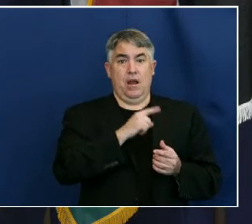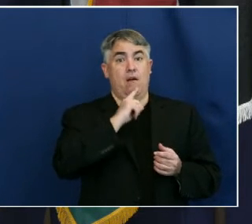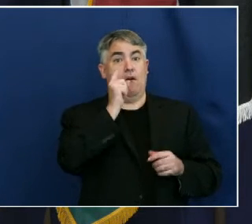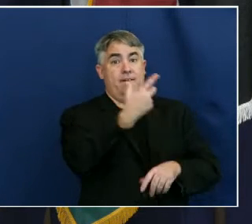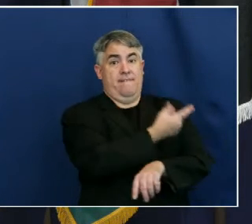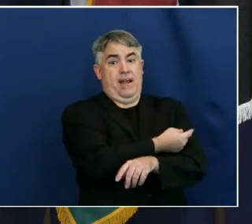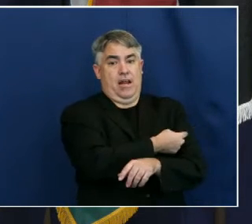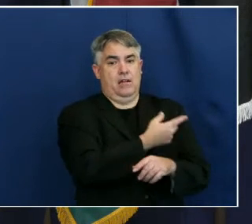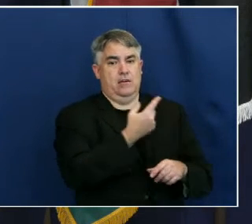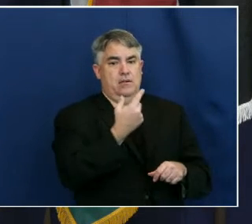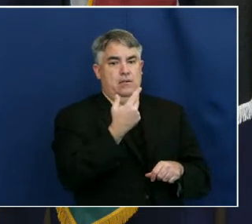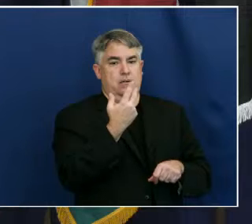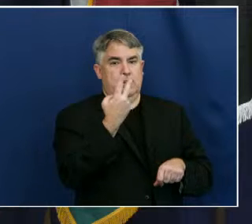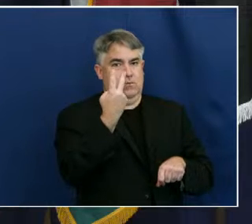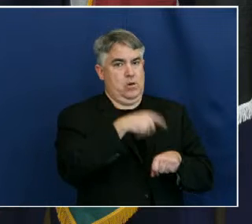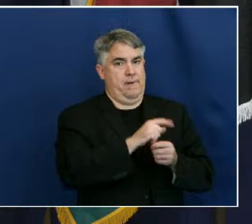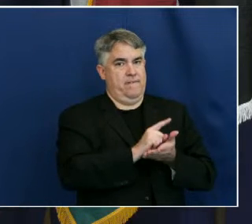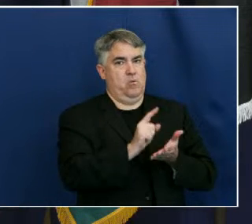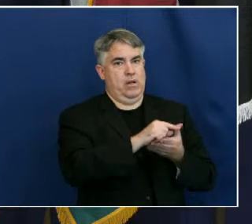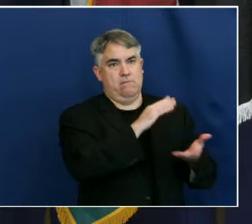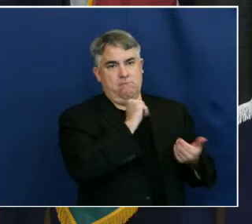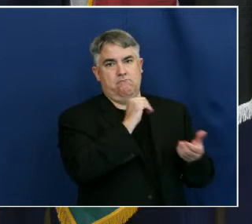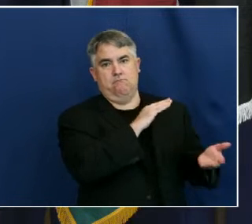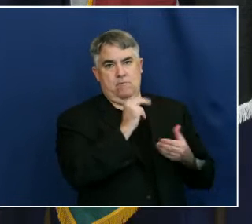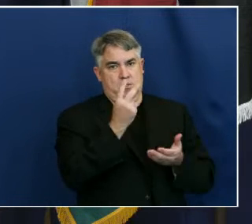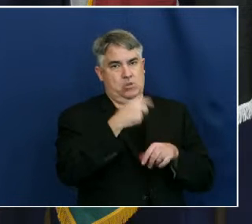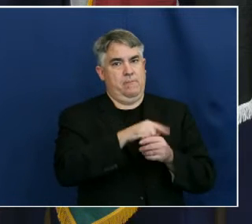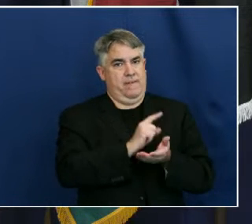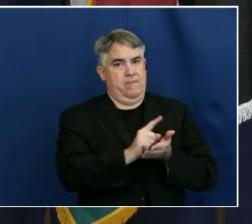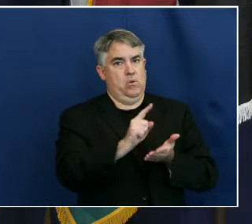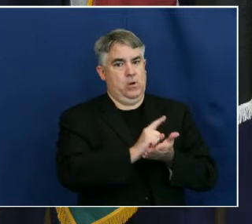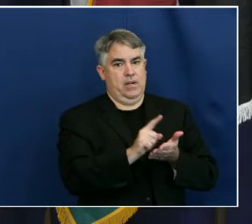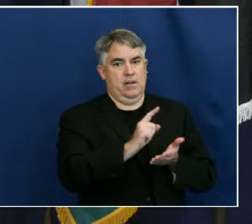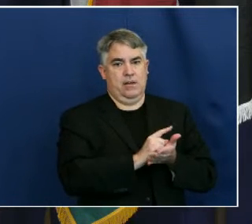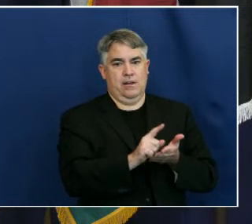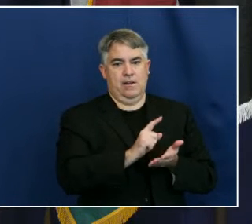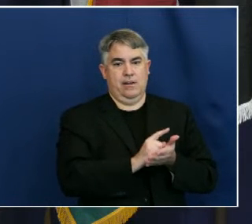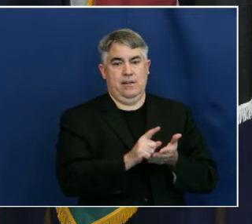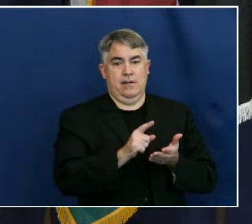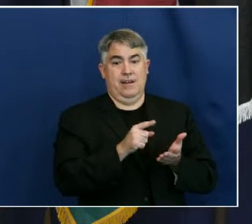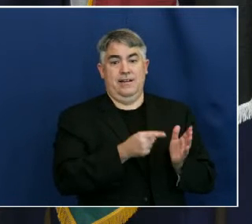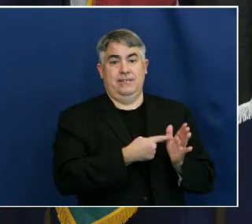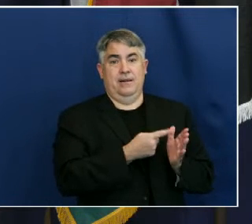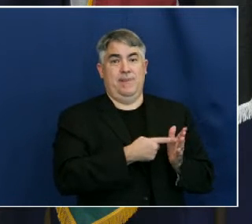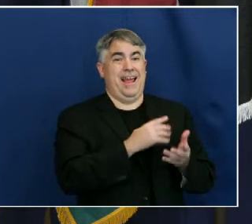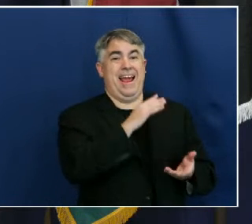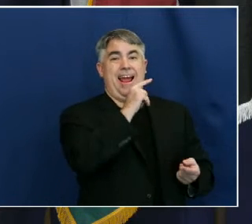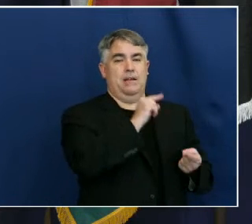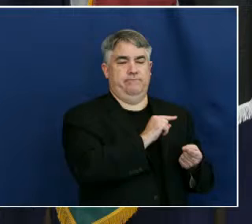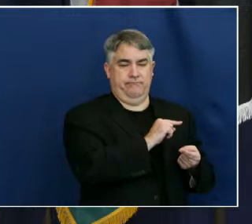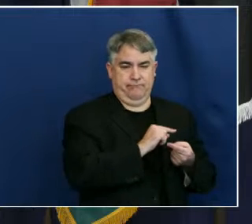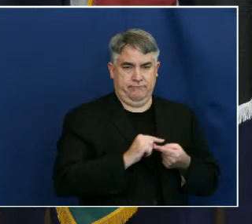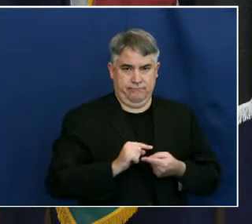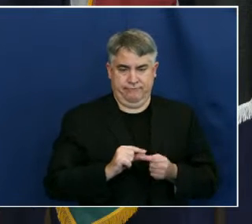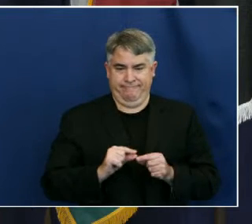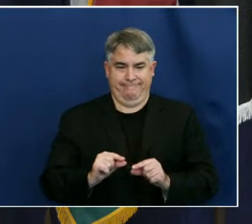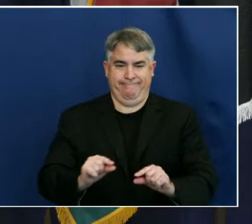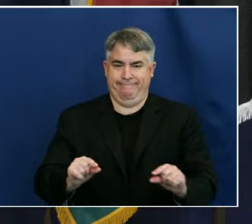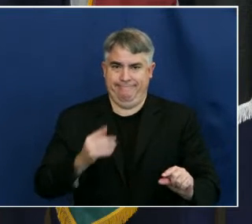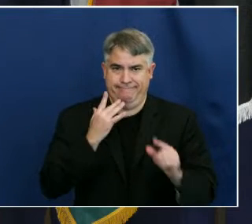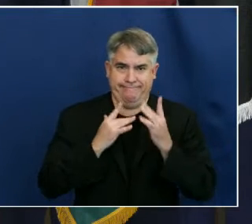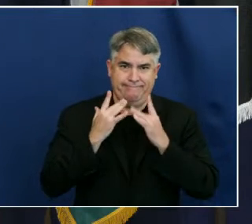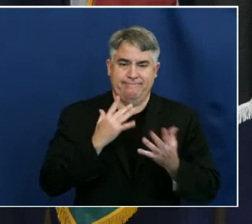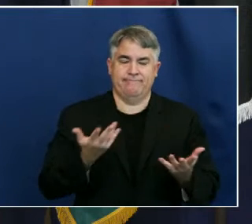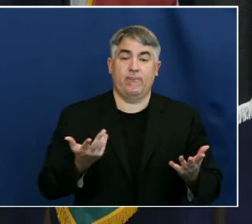and we typically do not get the full allocation, usually somewhere between 25